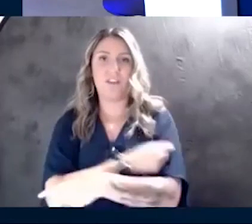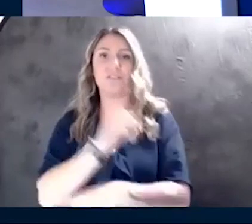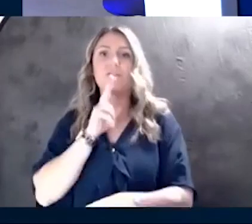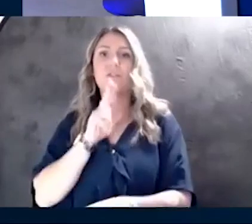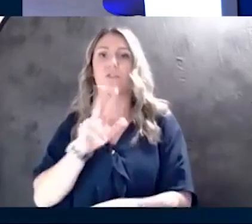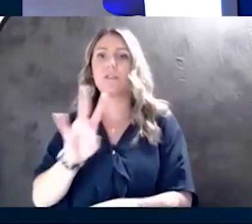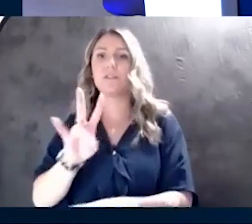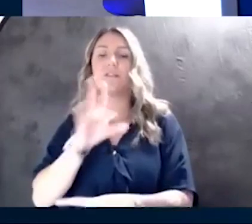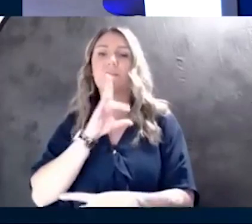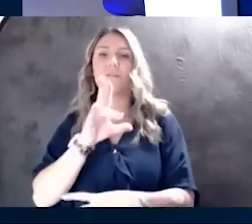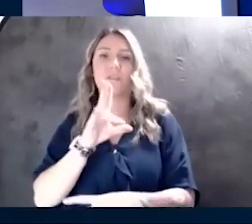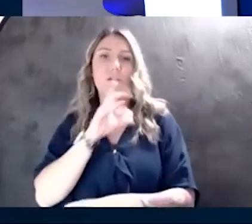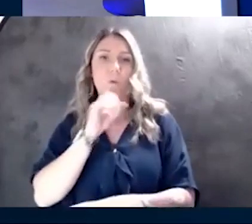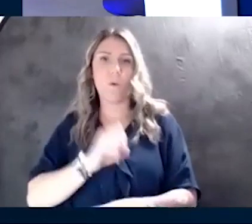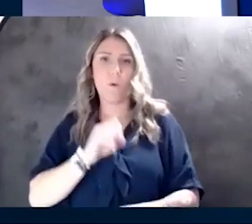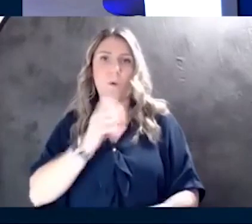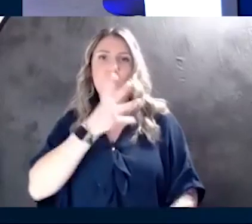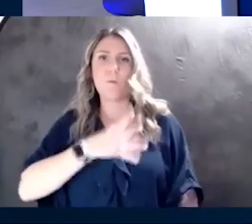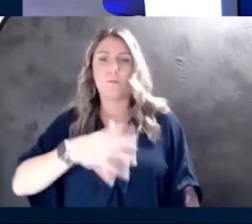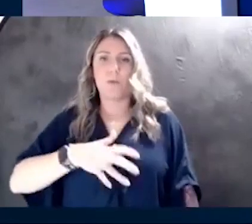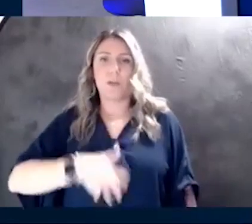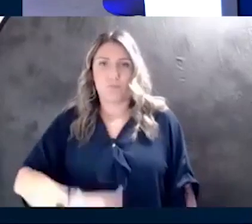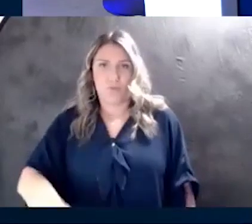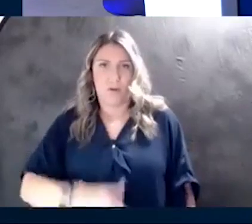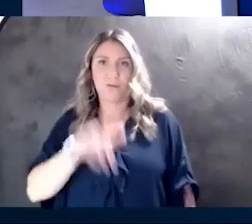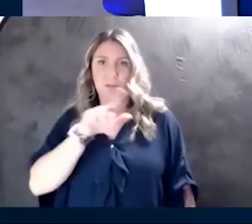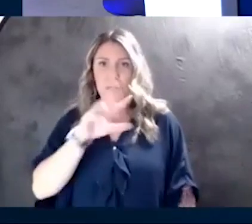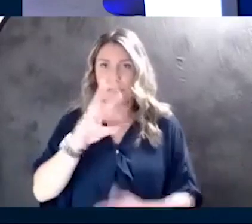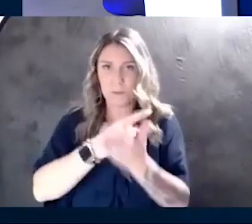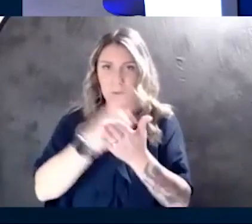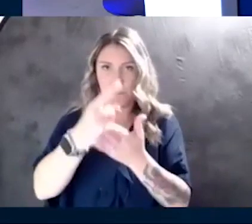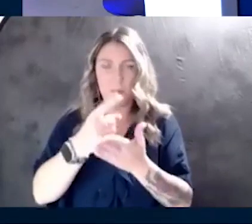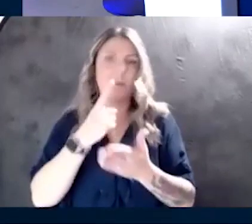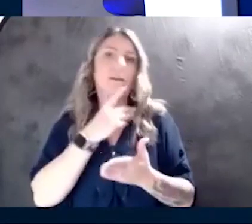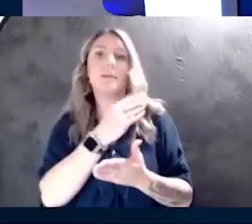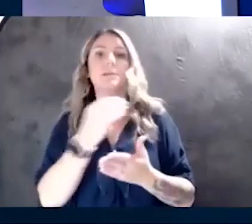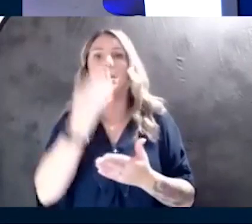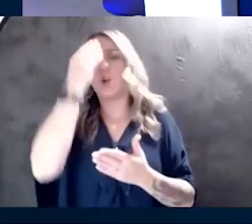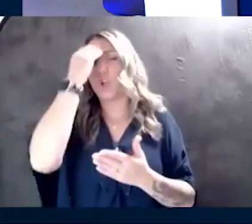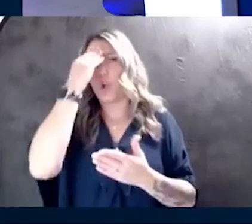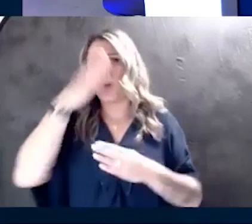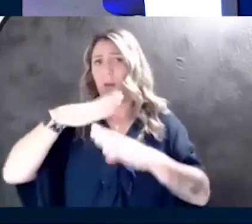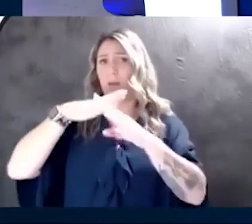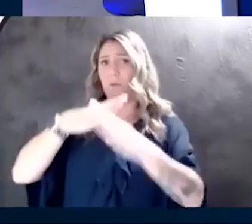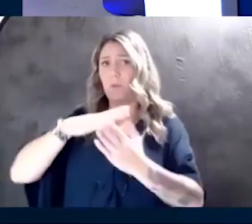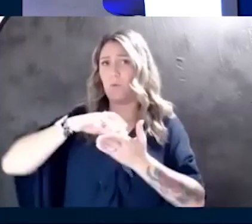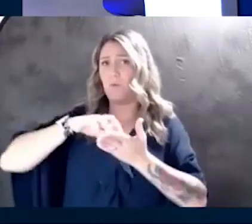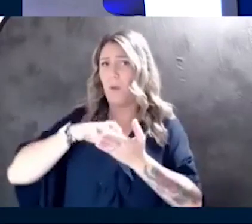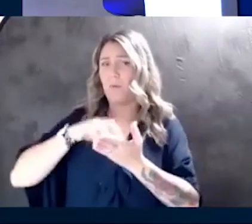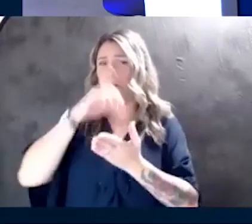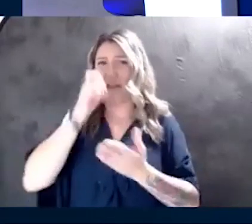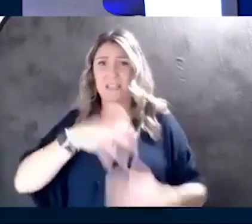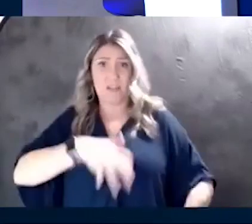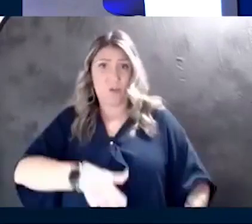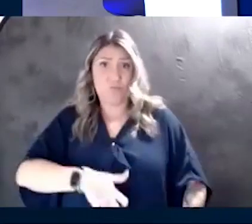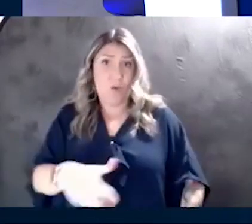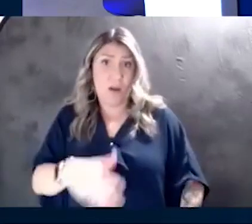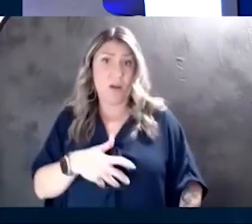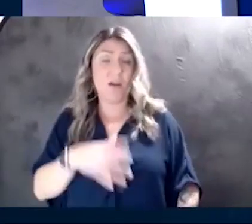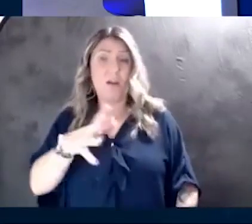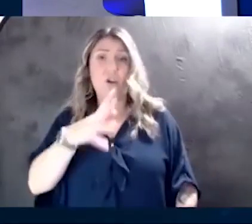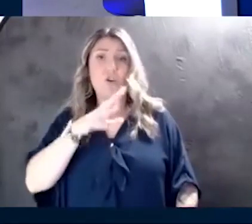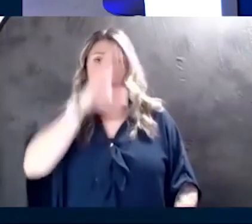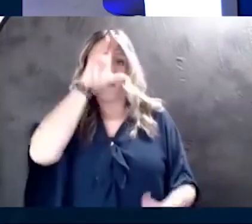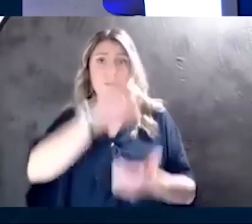pregnant. She wants to know, am I considered immune compromised just because I'm pregnant? Her husband has started going back to